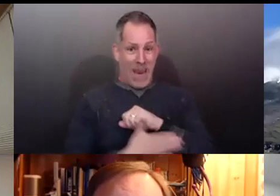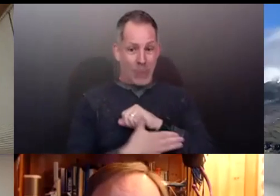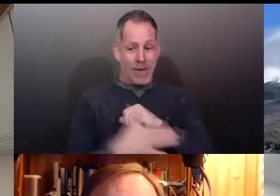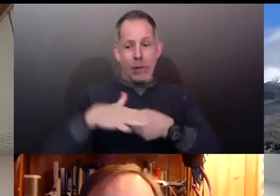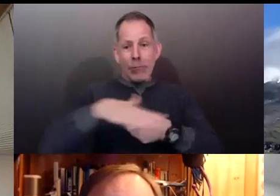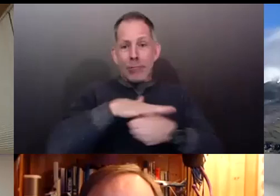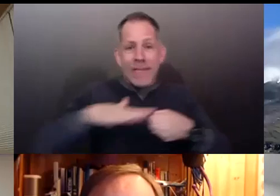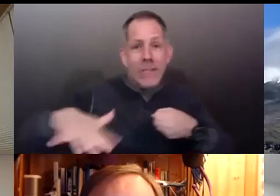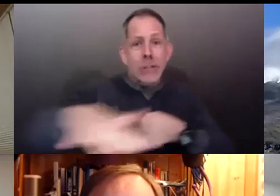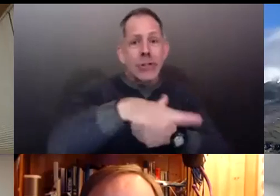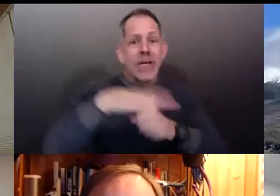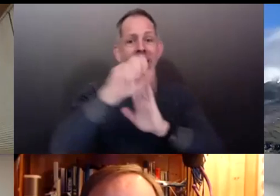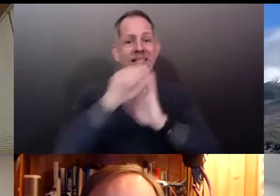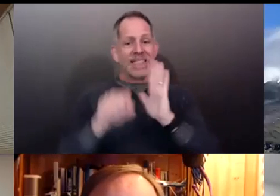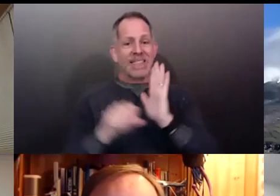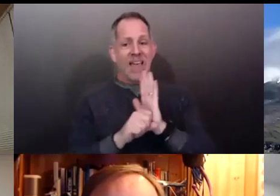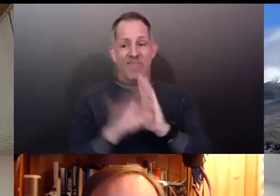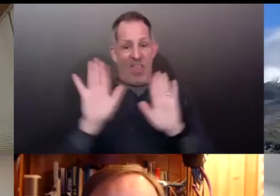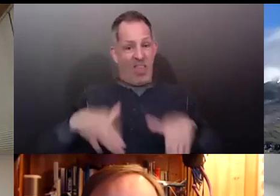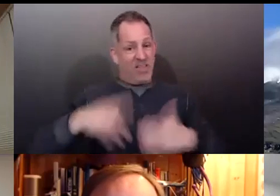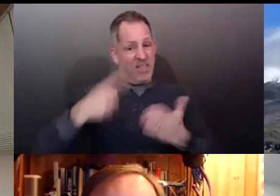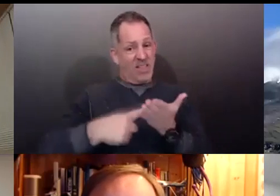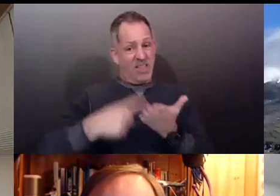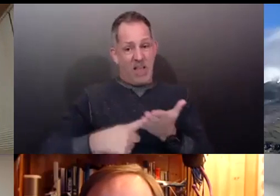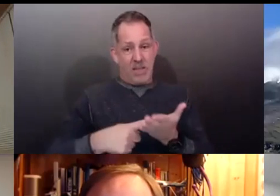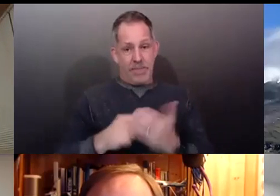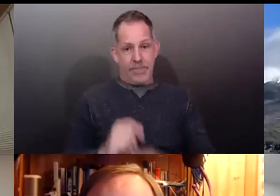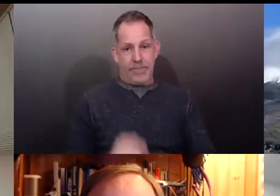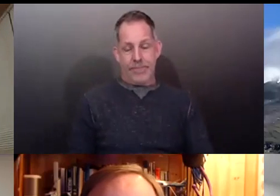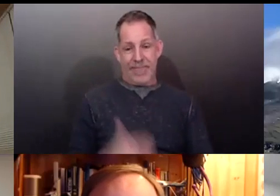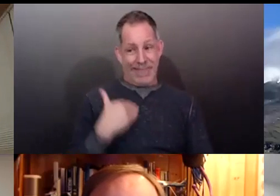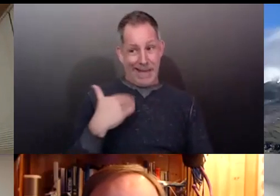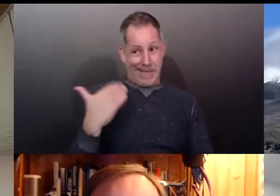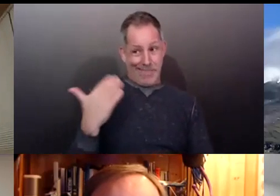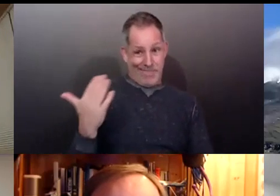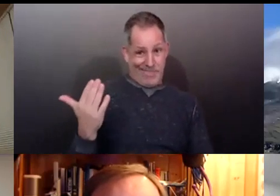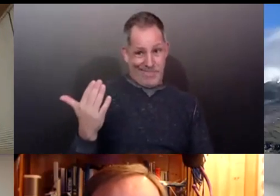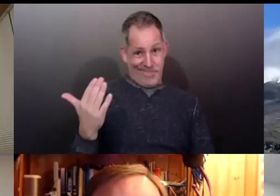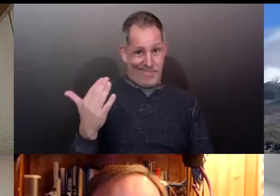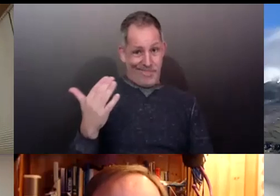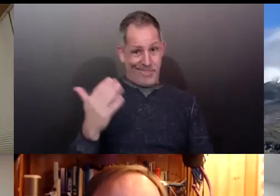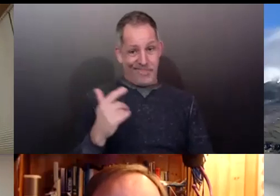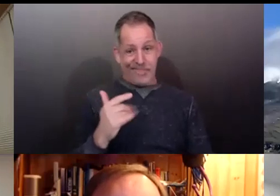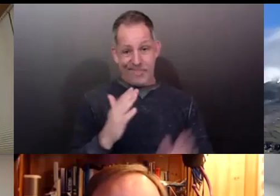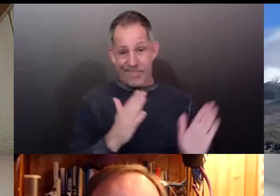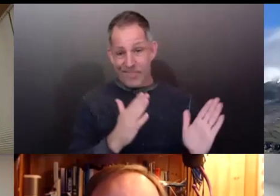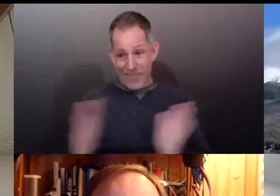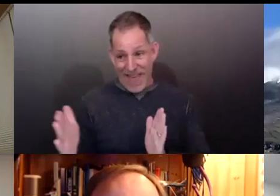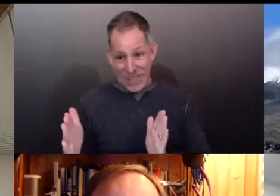discussions that I'm aware of plans to go back to phase 1.